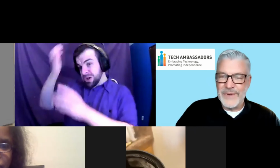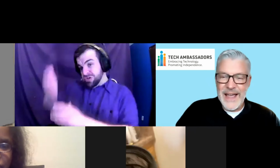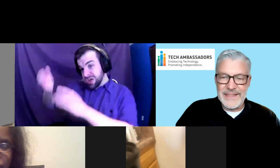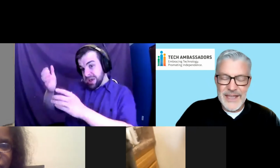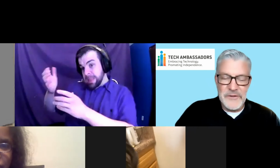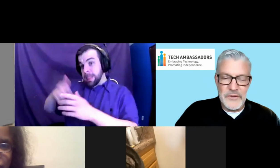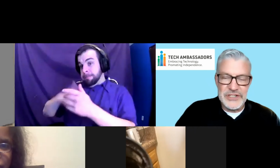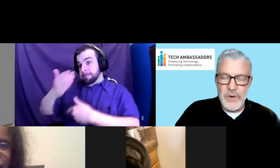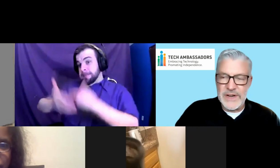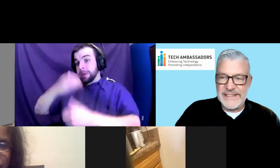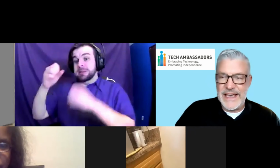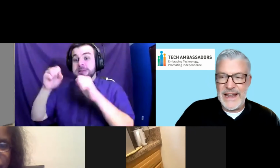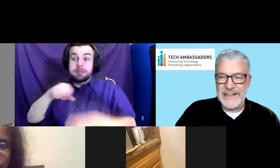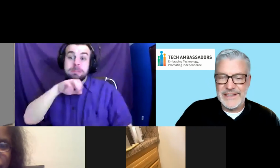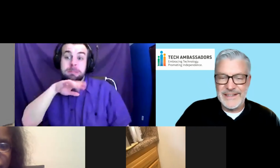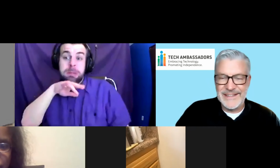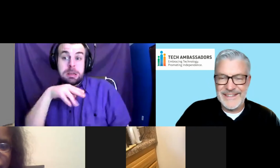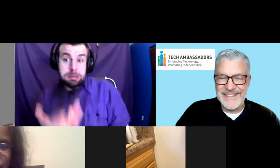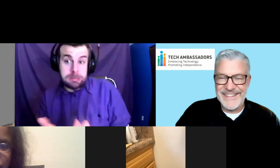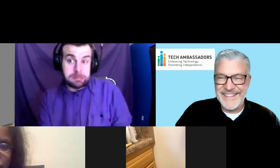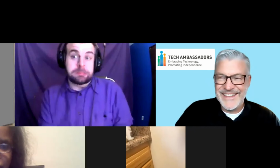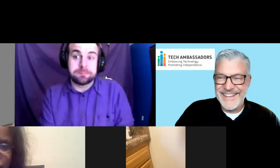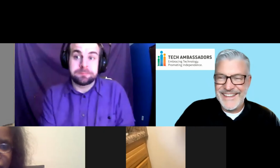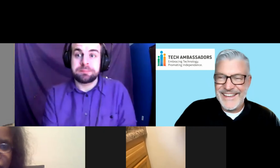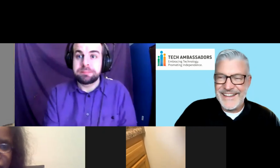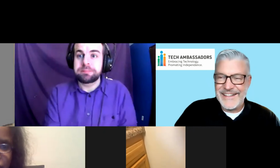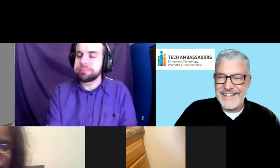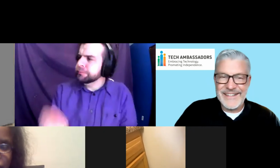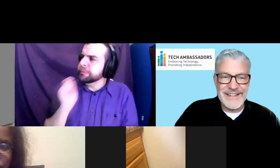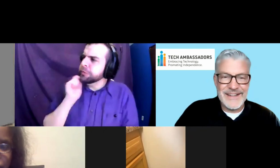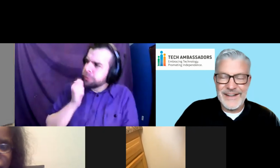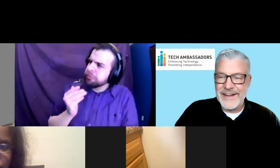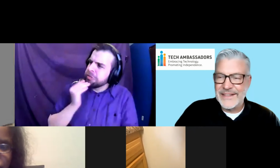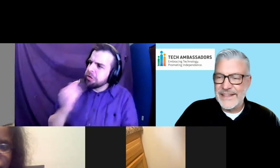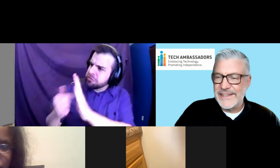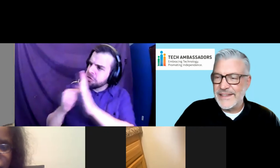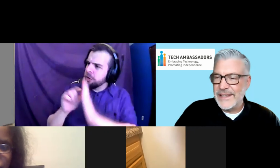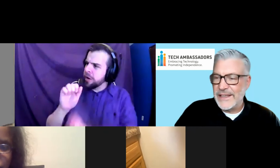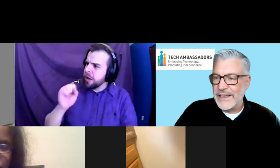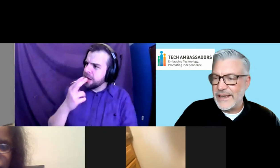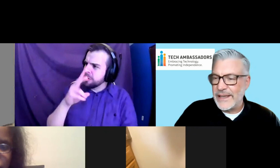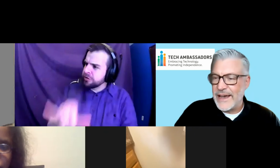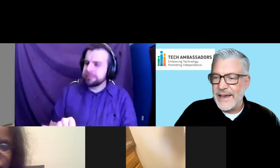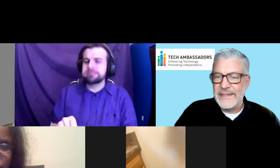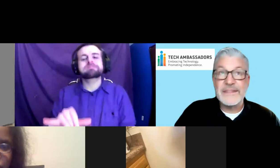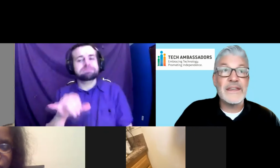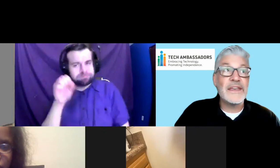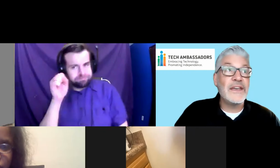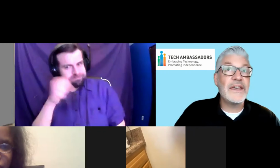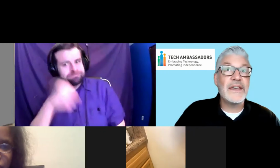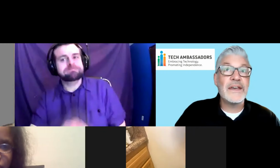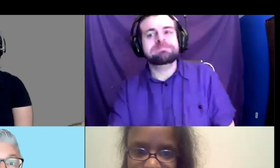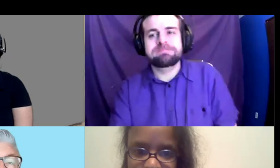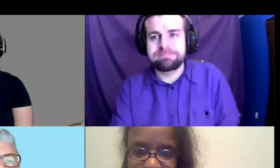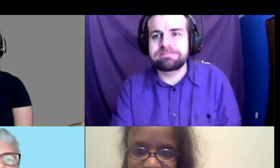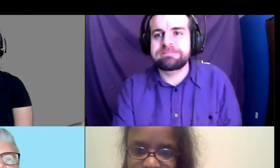All right. Thank you for showing us that, Ashley. Yeah. All right. Let's see. I